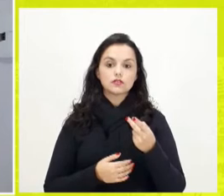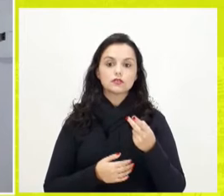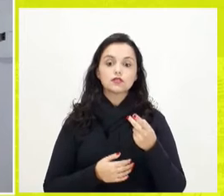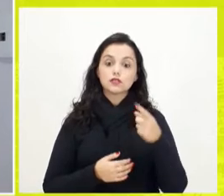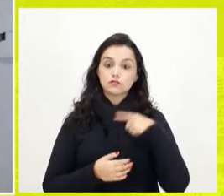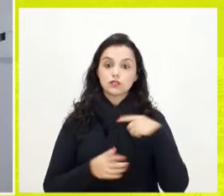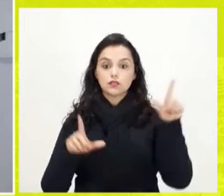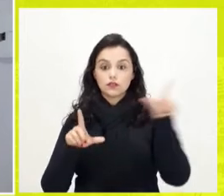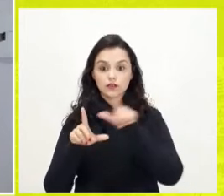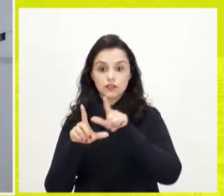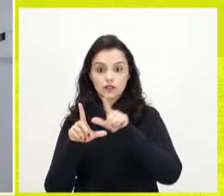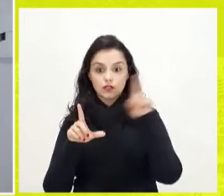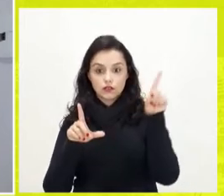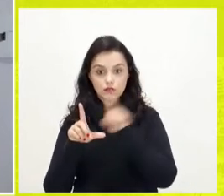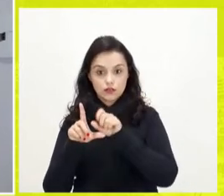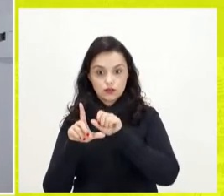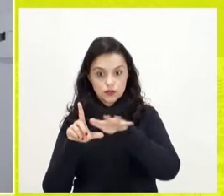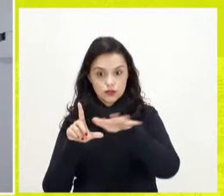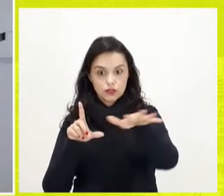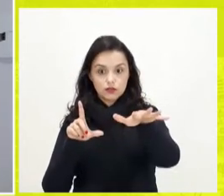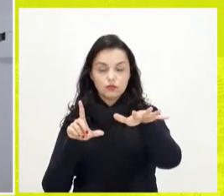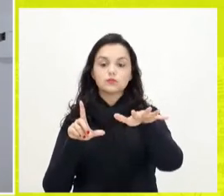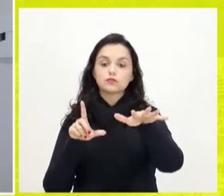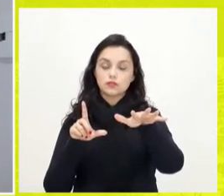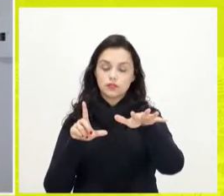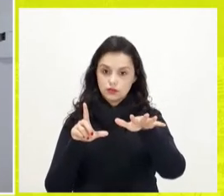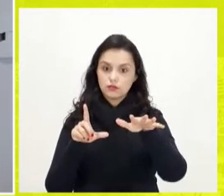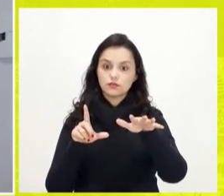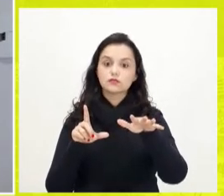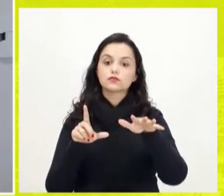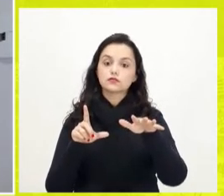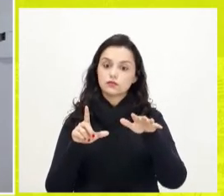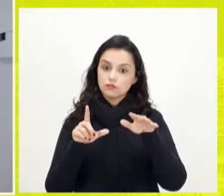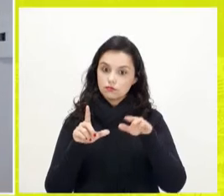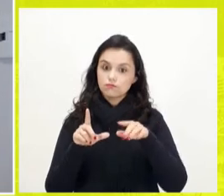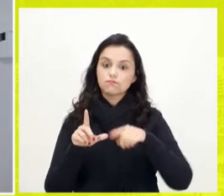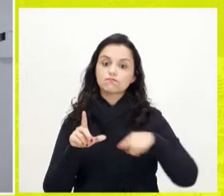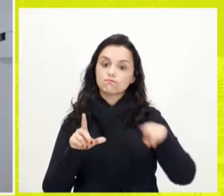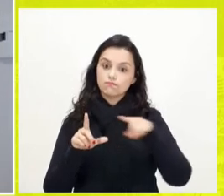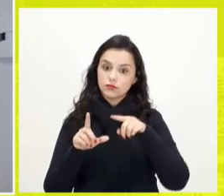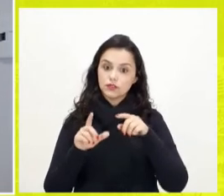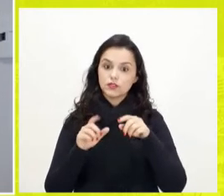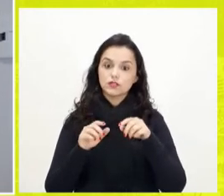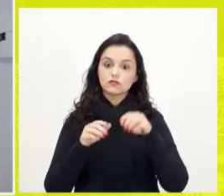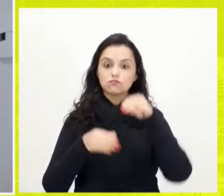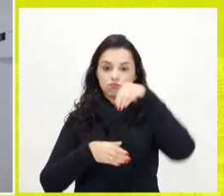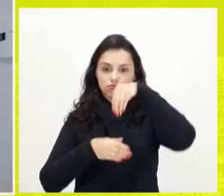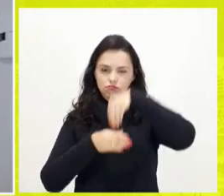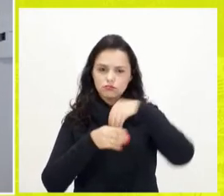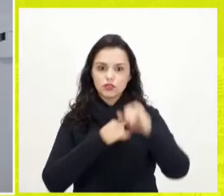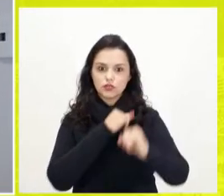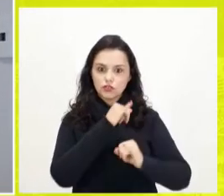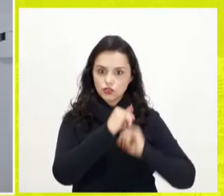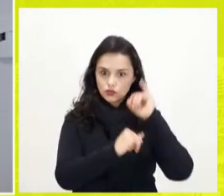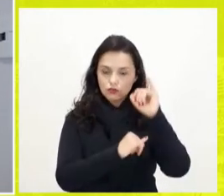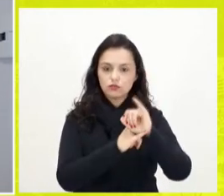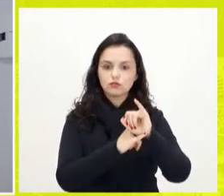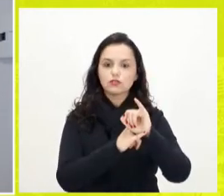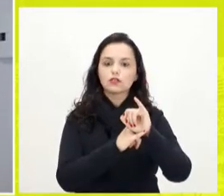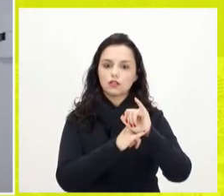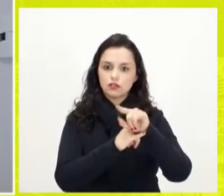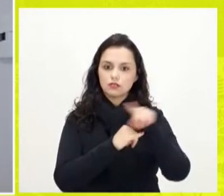spoke about digital influencers they have a big impact in the digital